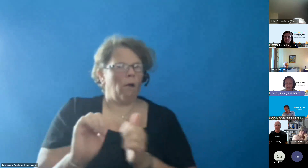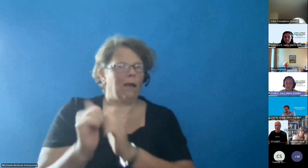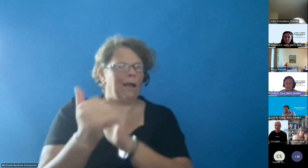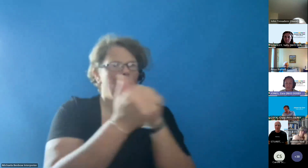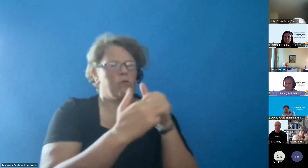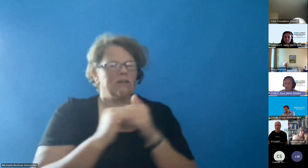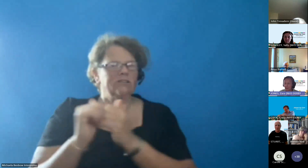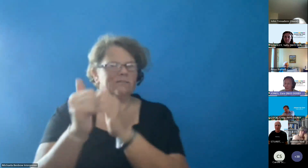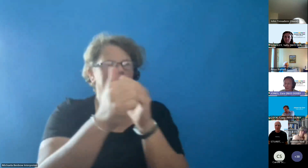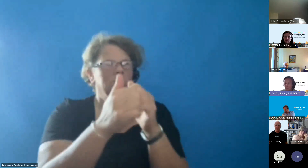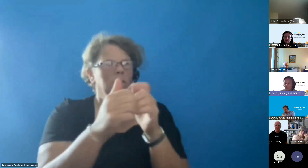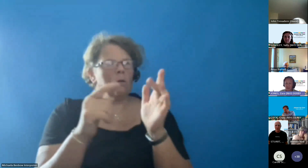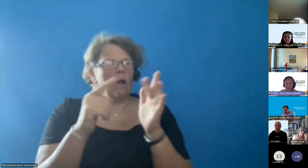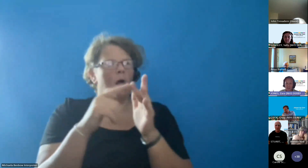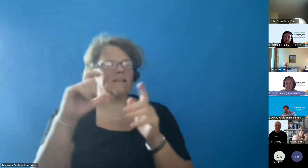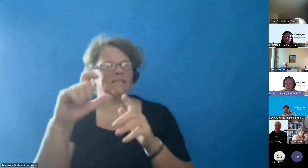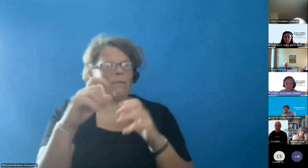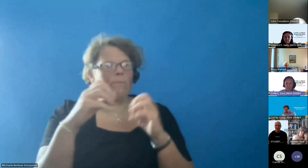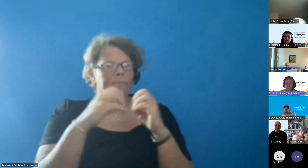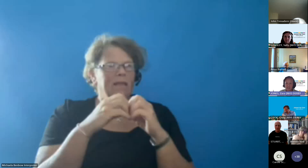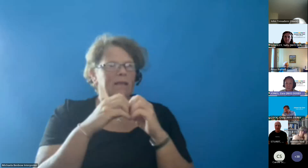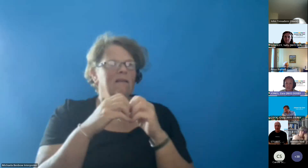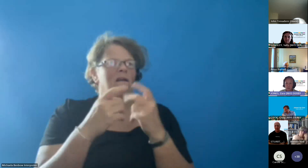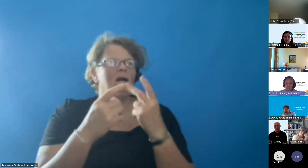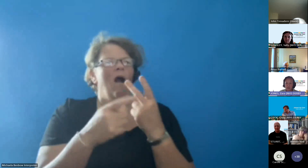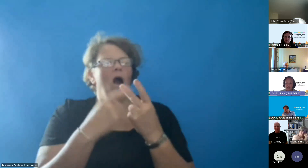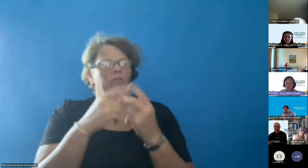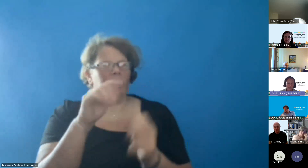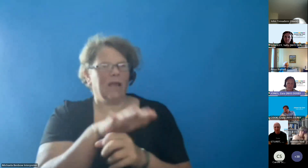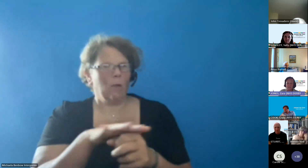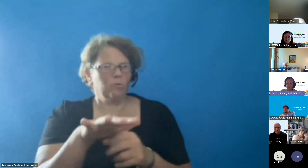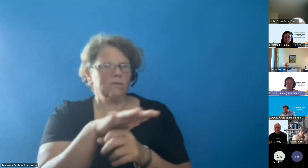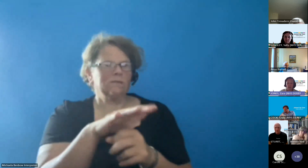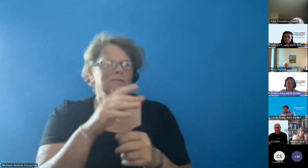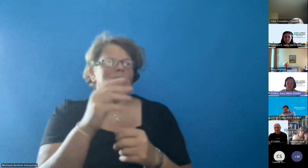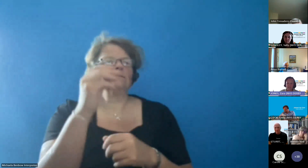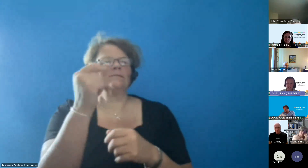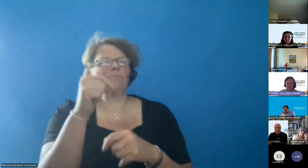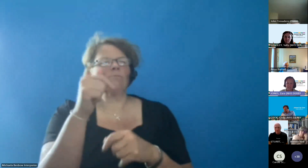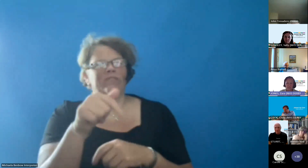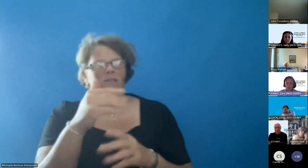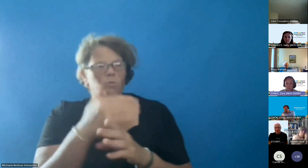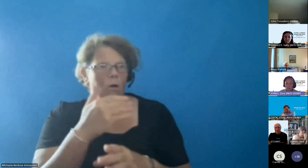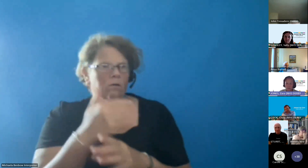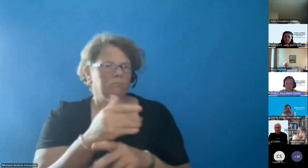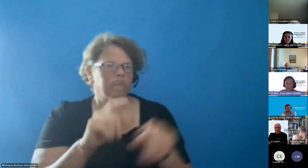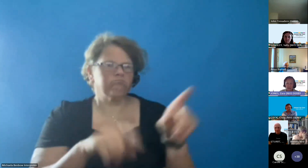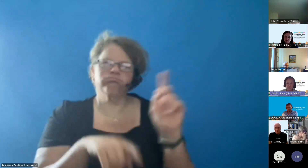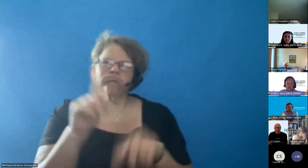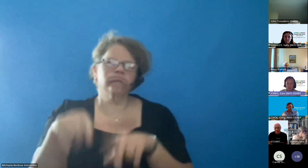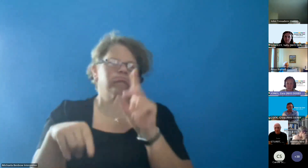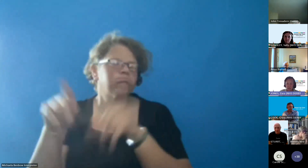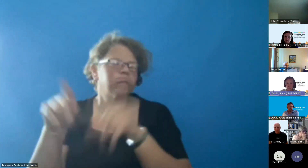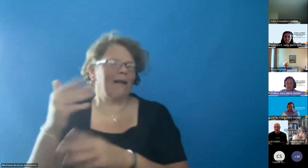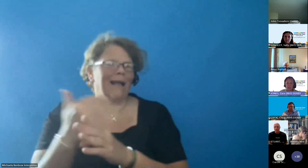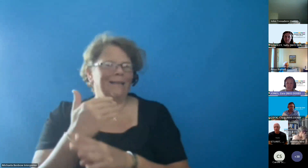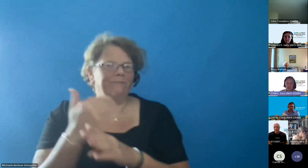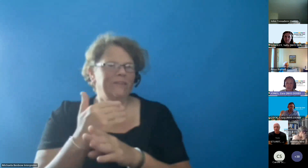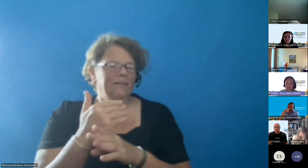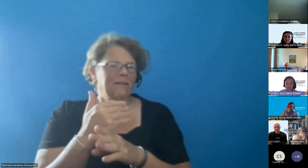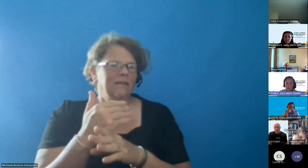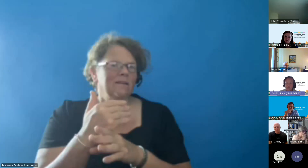other ICBs and sort of other counties in some of this work. So there's a whole raft of activity at the moment, particularly around